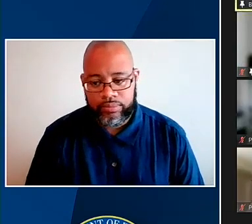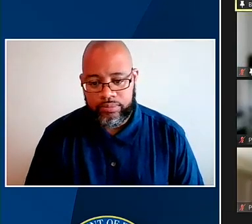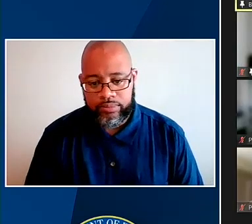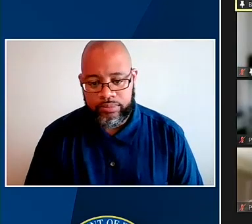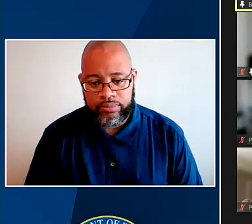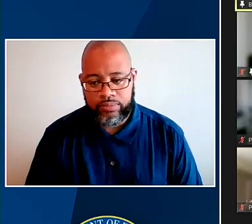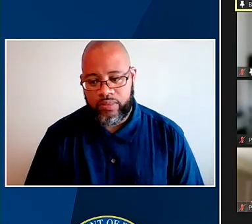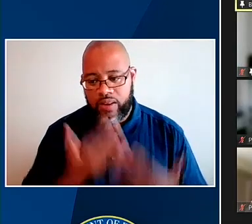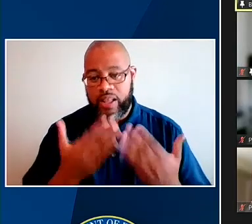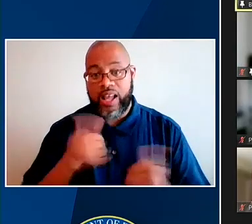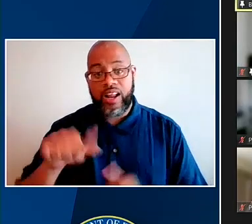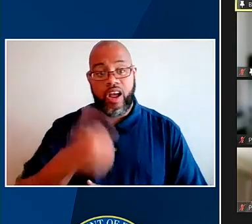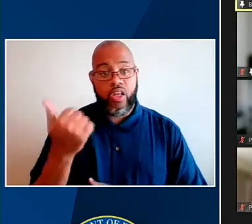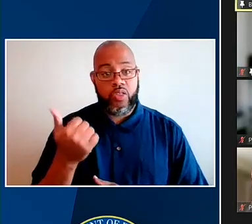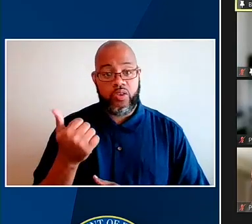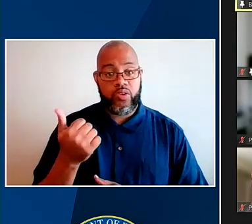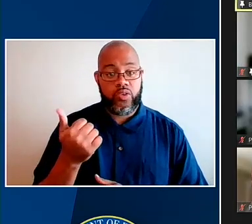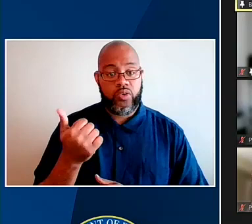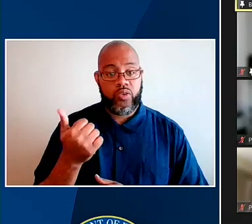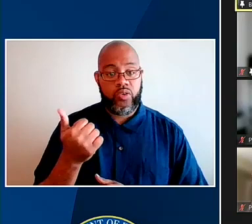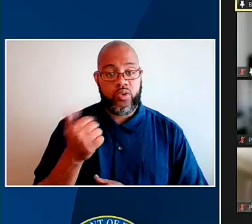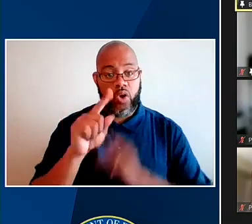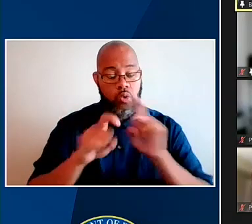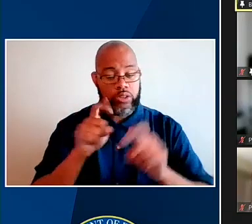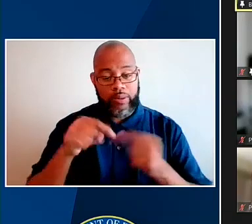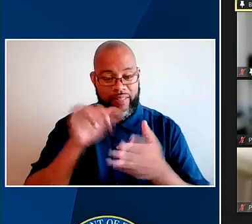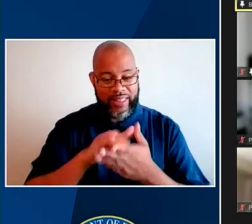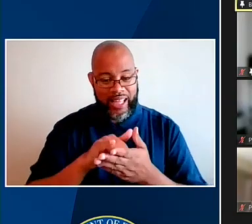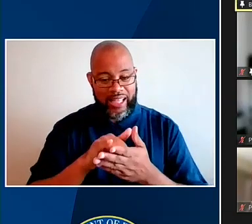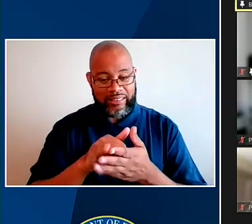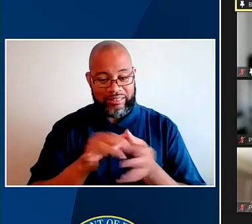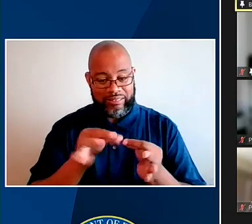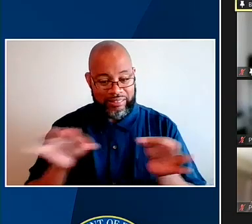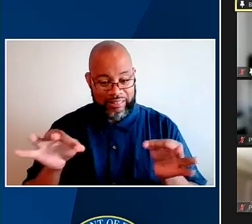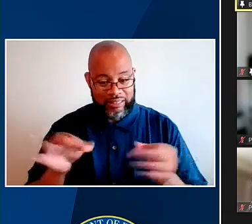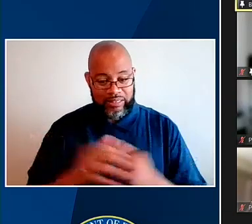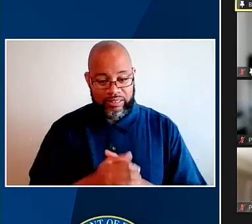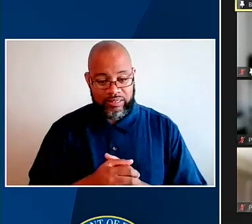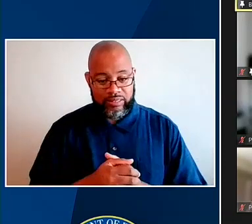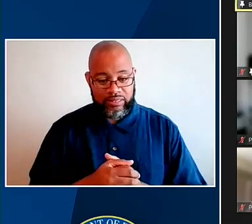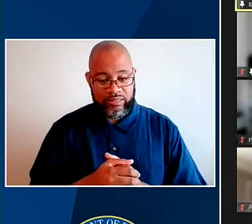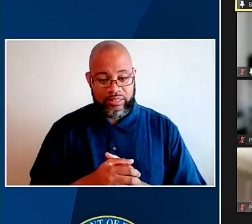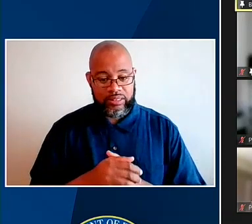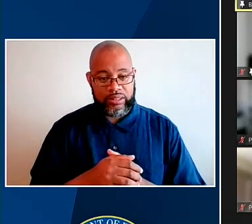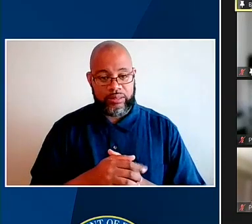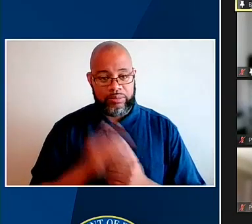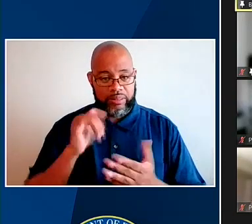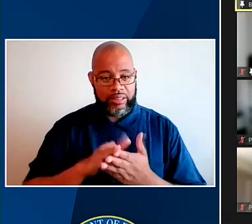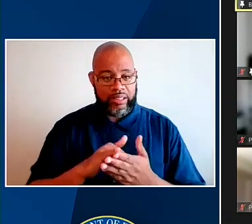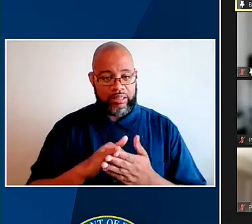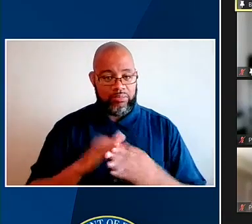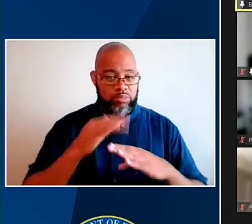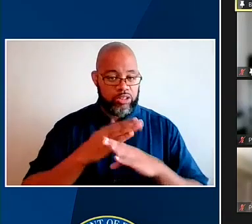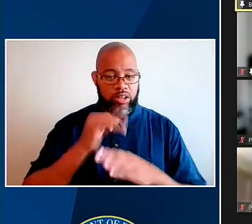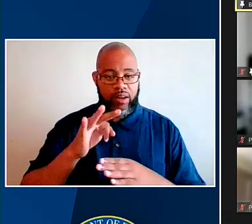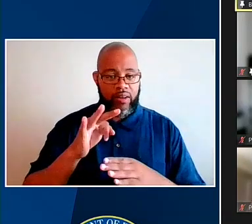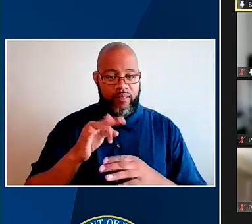Thank you all. Any other questions about this section without, you know, given the guardrails of what we